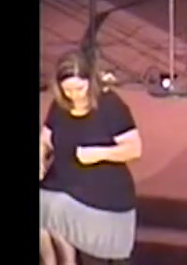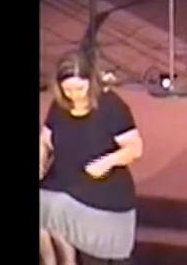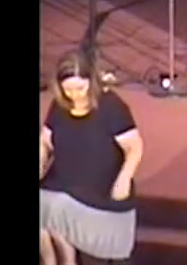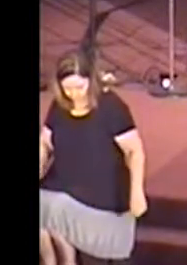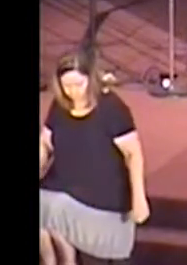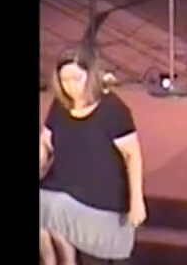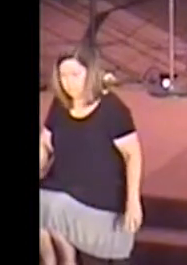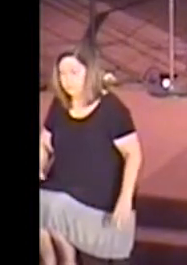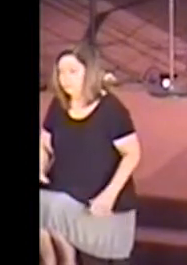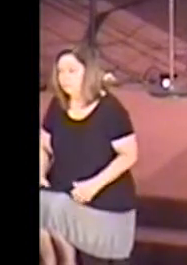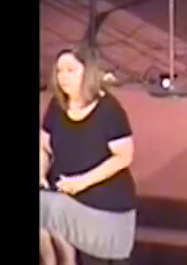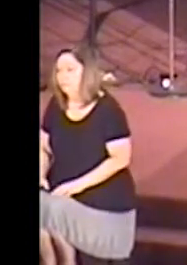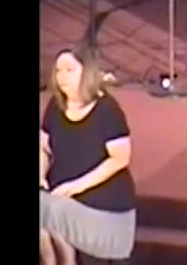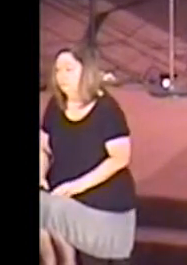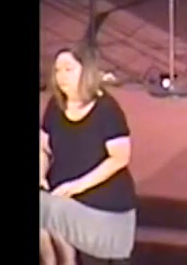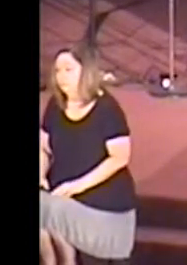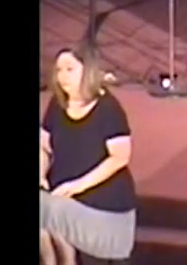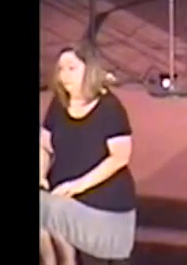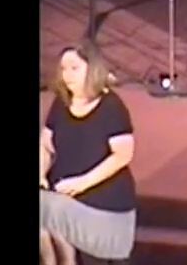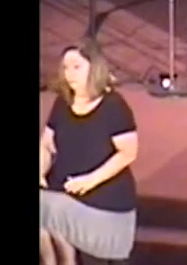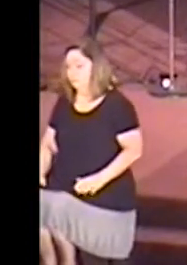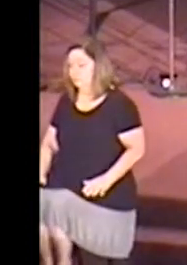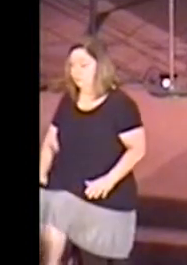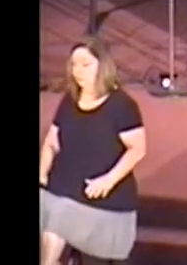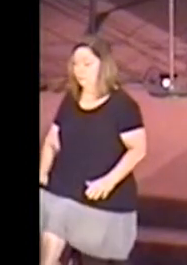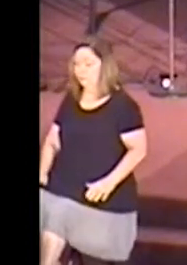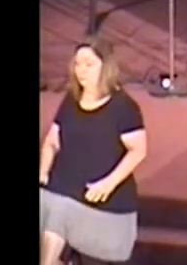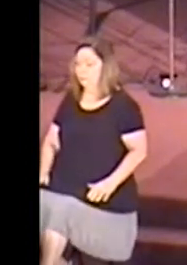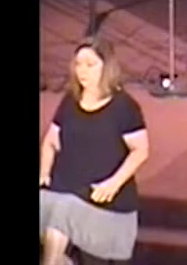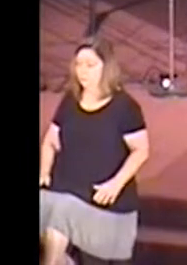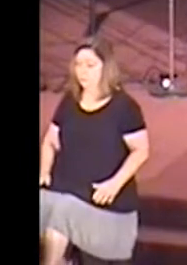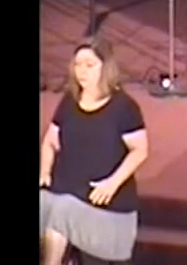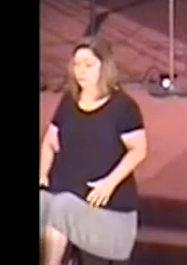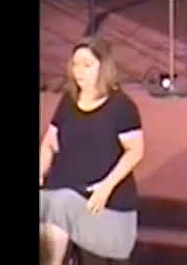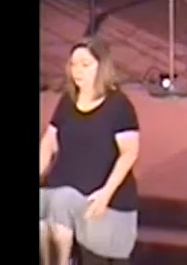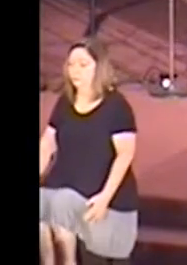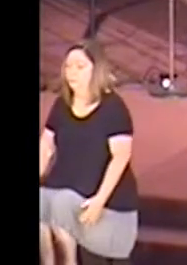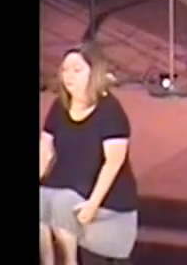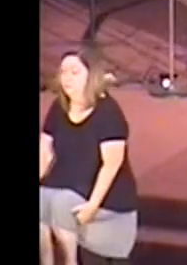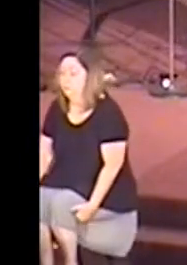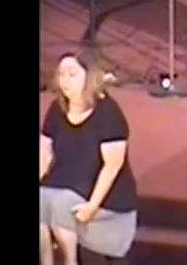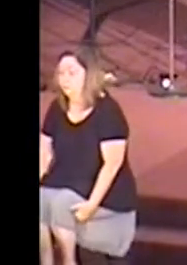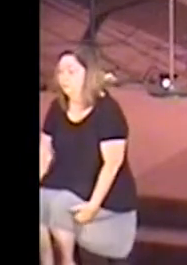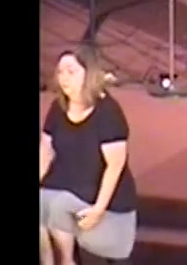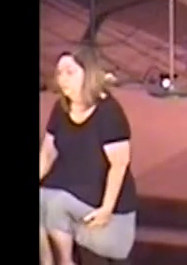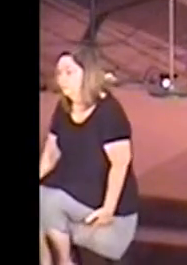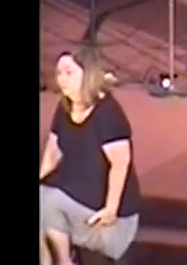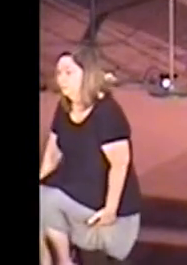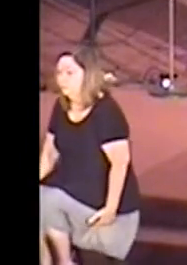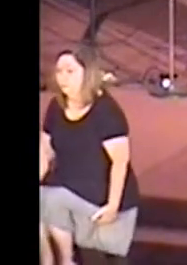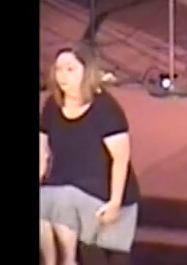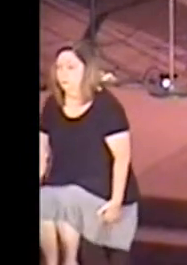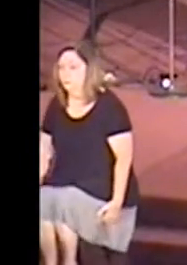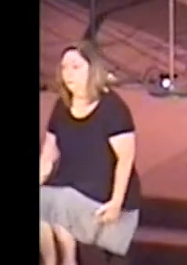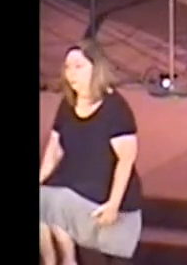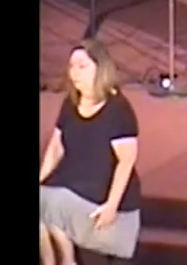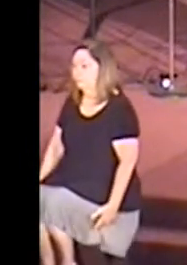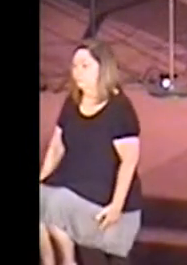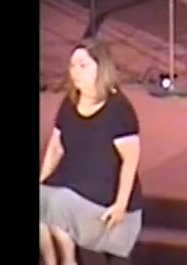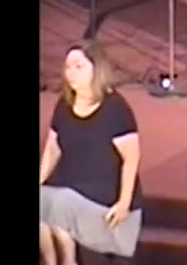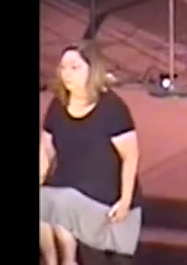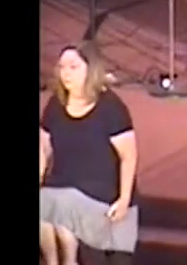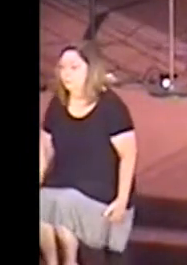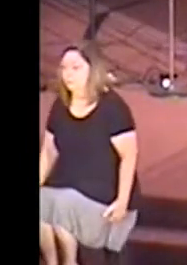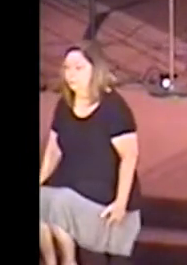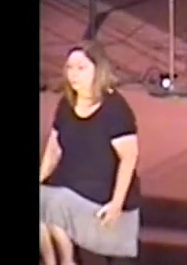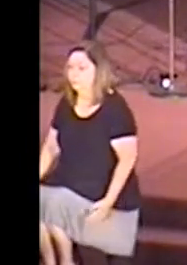to prevent evil, but not willing, then he isn't loving. If he is both able and willing to prevent evil, why do we have evil?